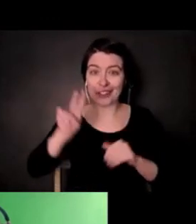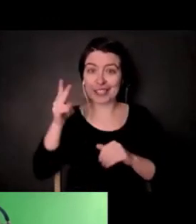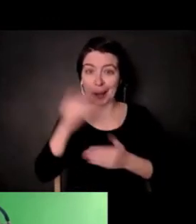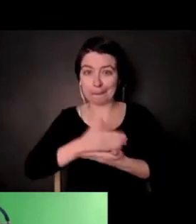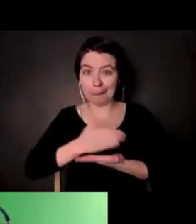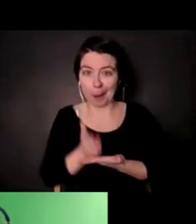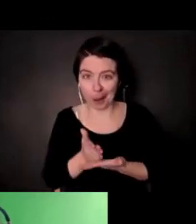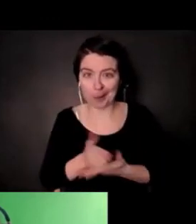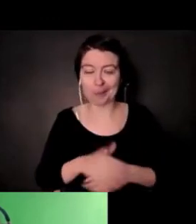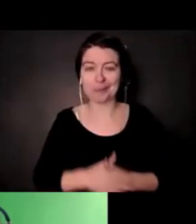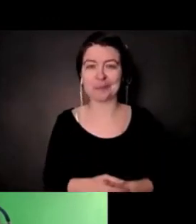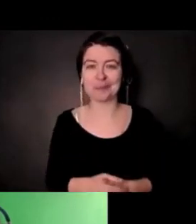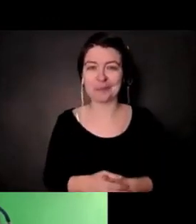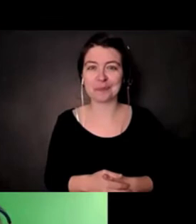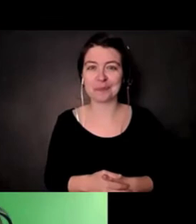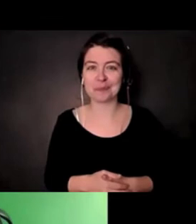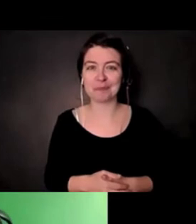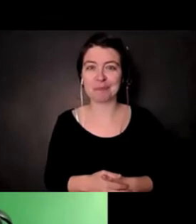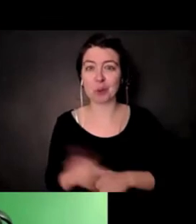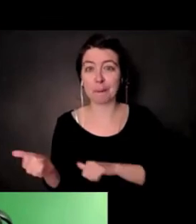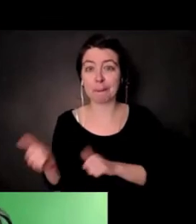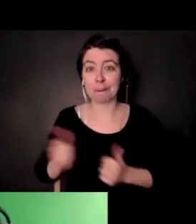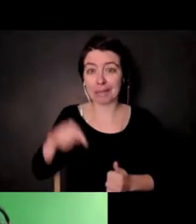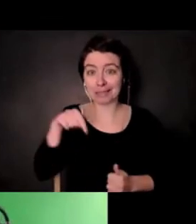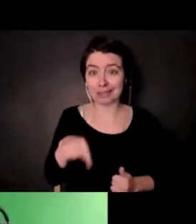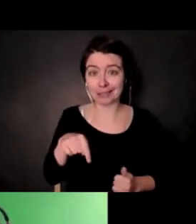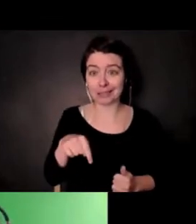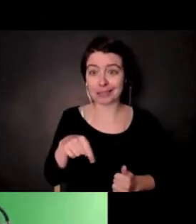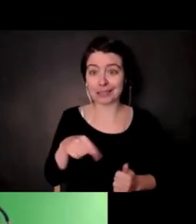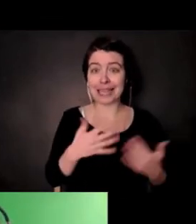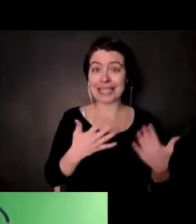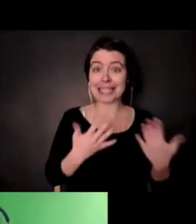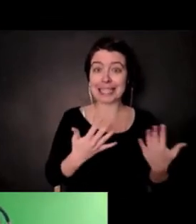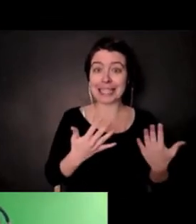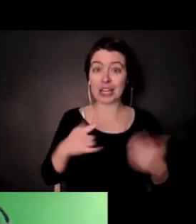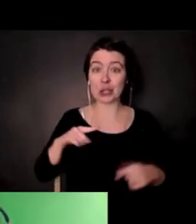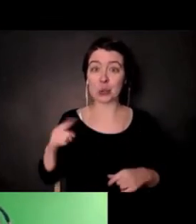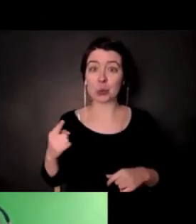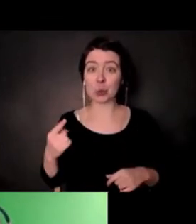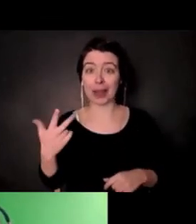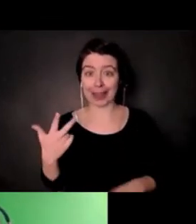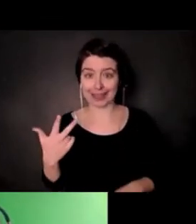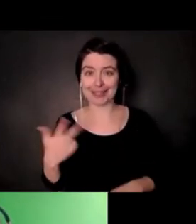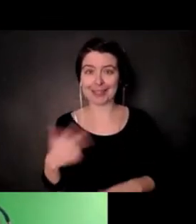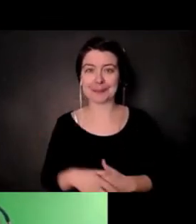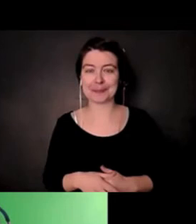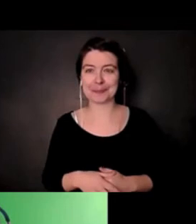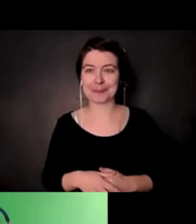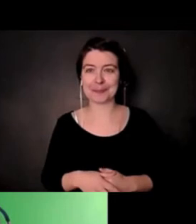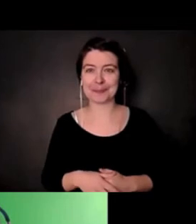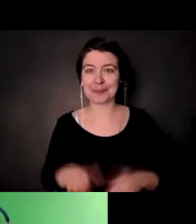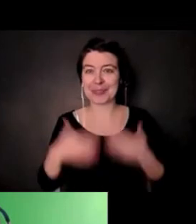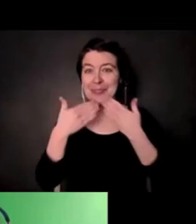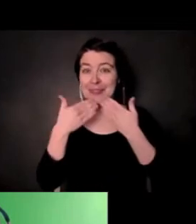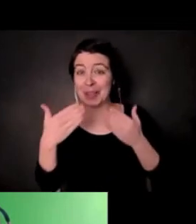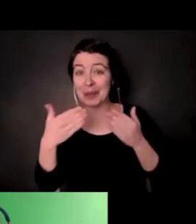We can meet back here at 10 to 8. Is that okay? Mm-hmm. So thank you so much, Catherine